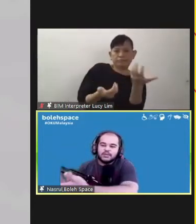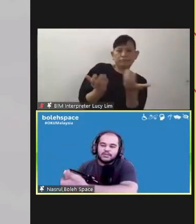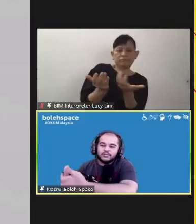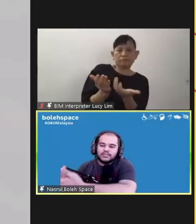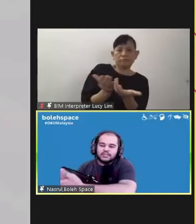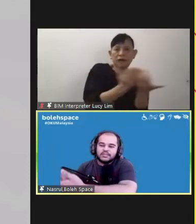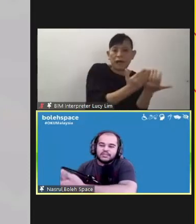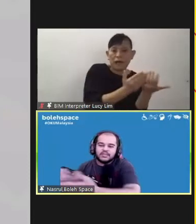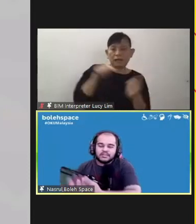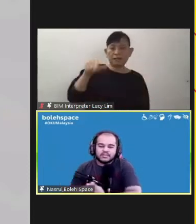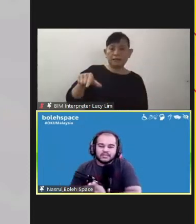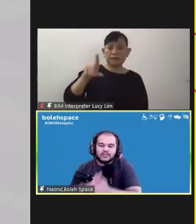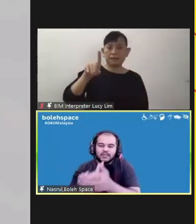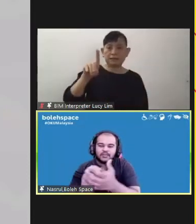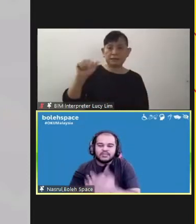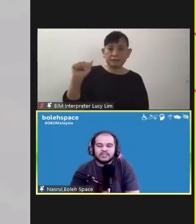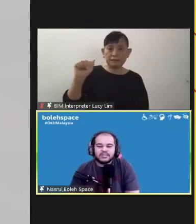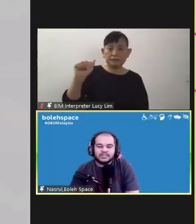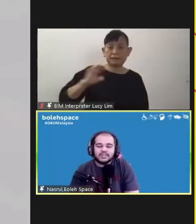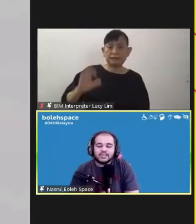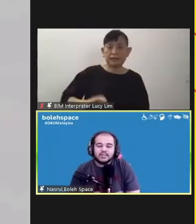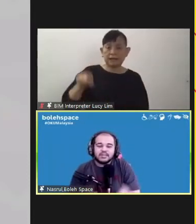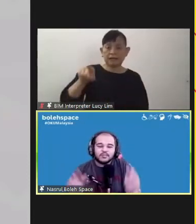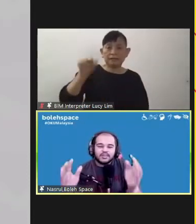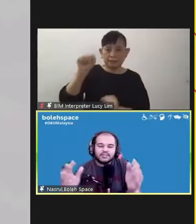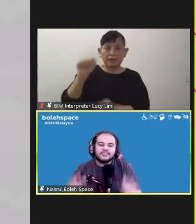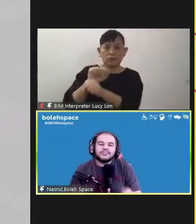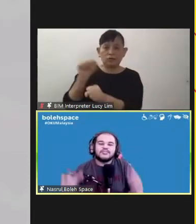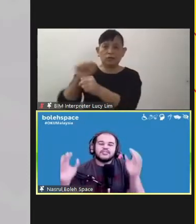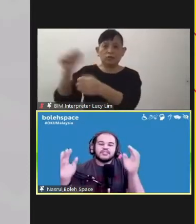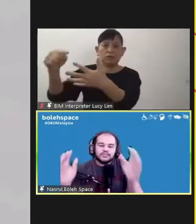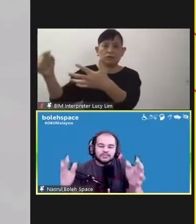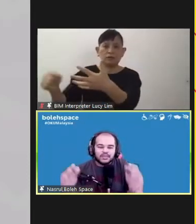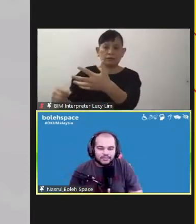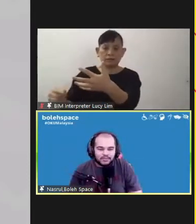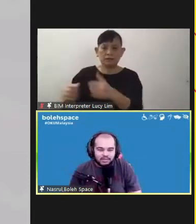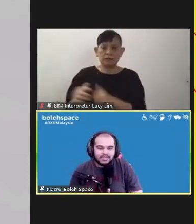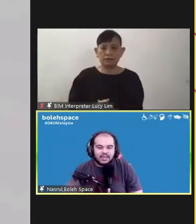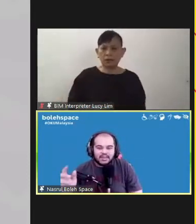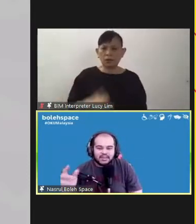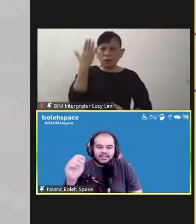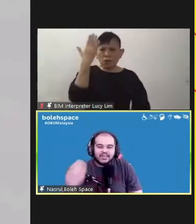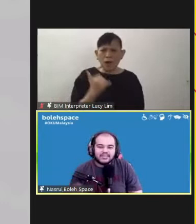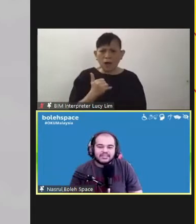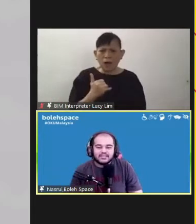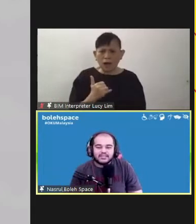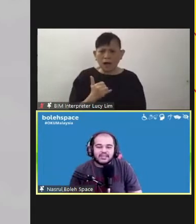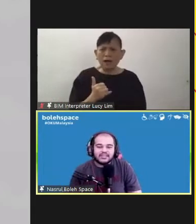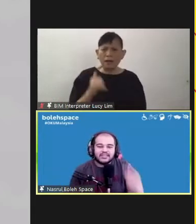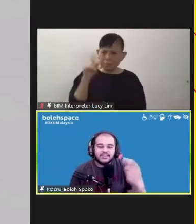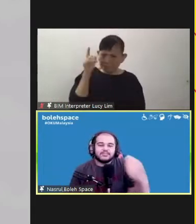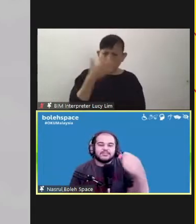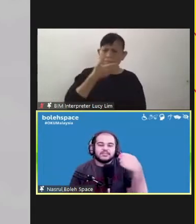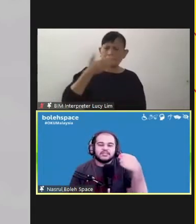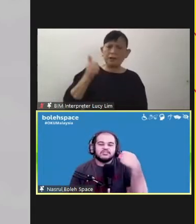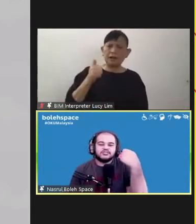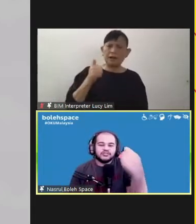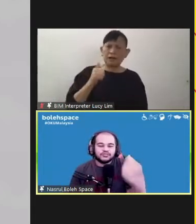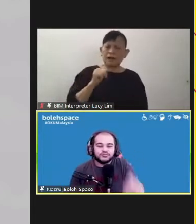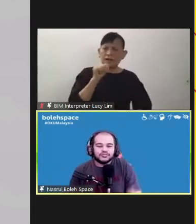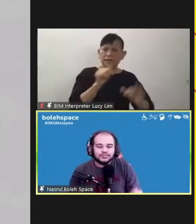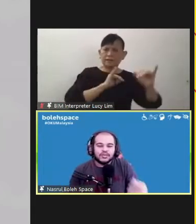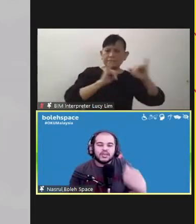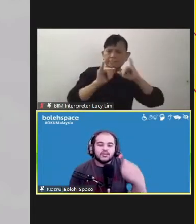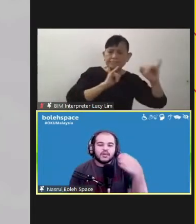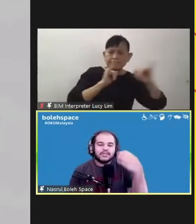can work only this, and this. My question is, why not you interview them first and let them show